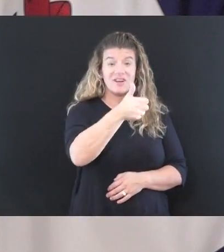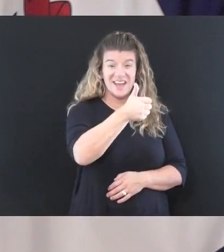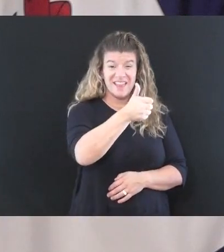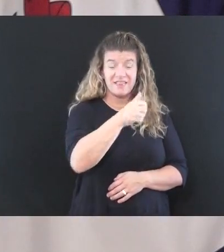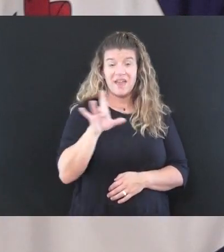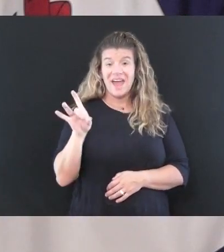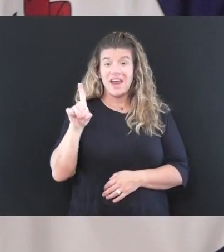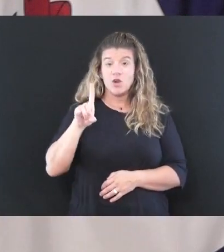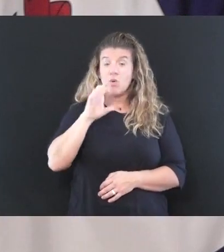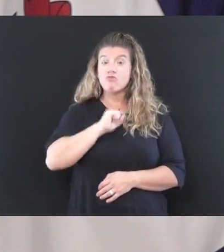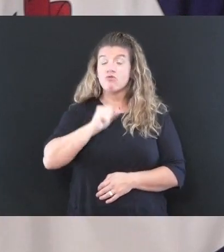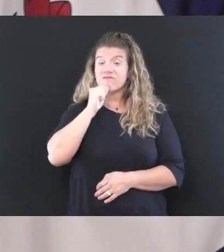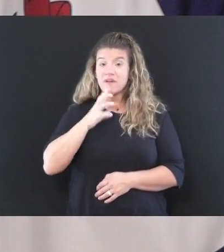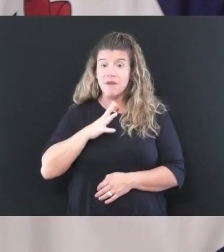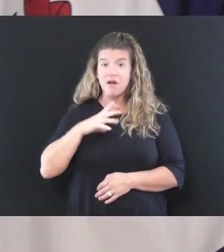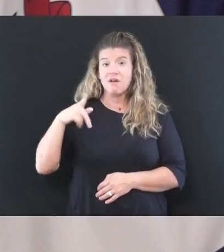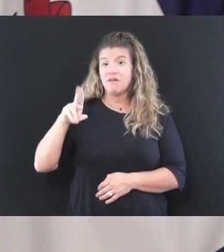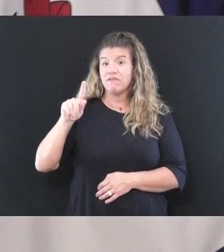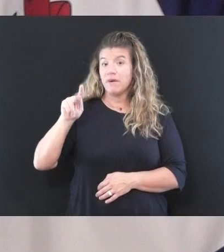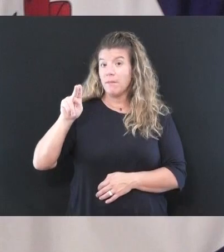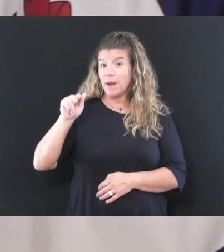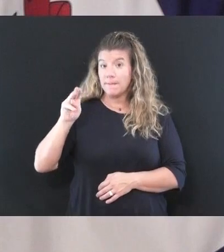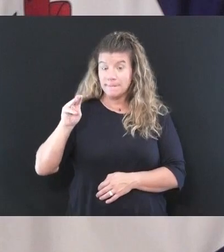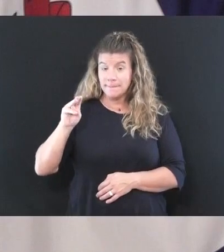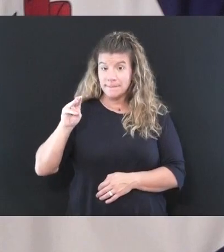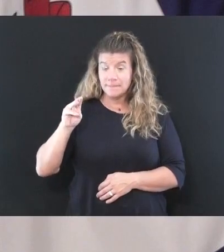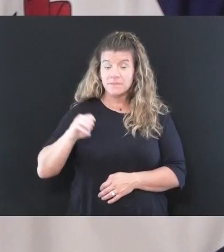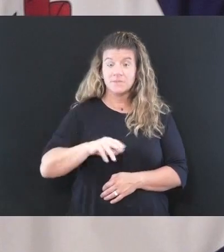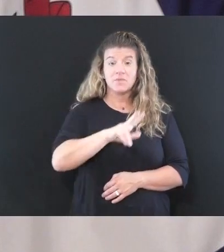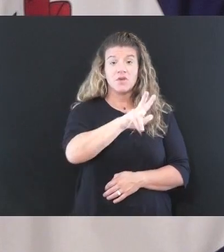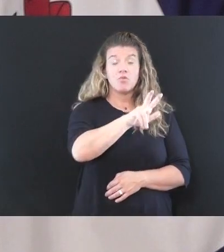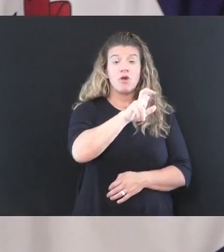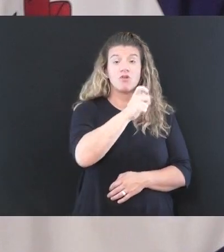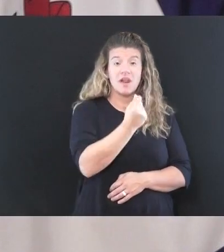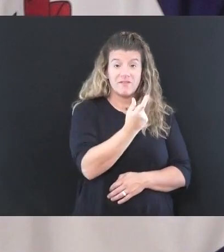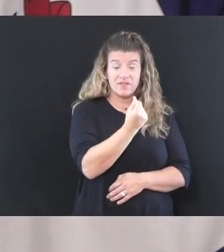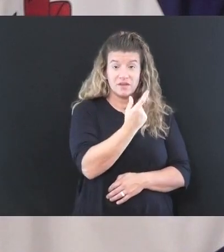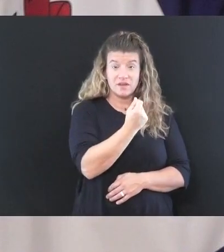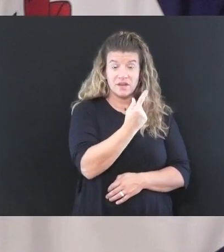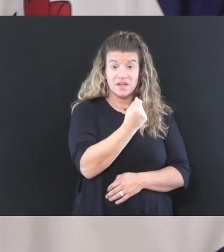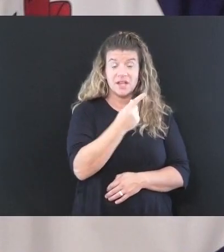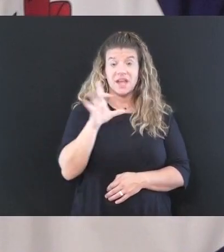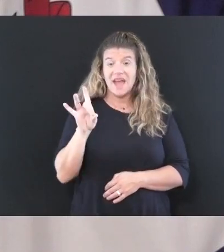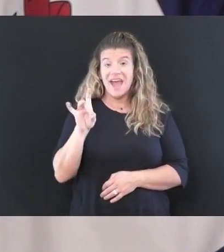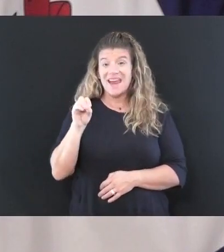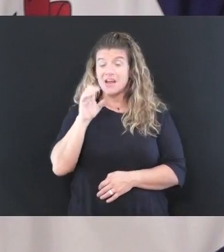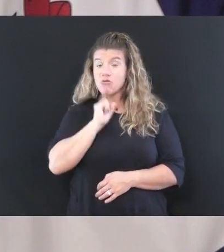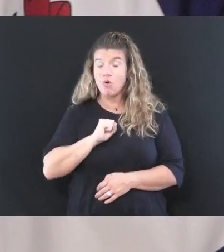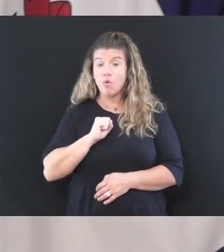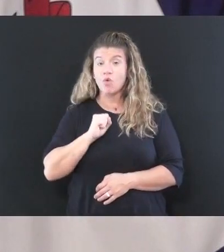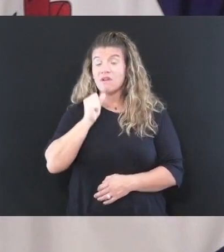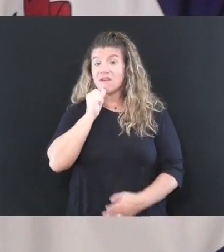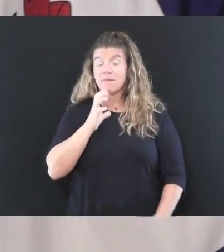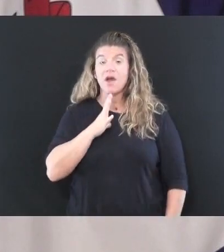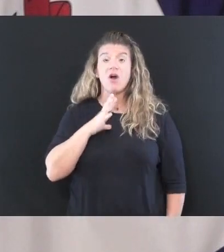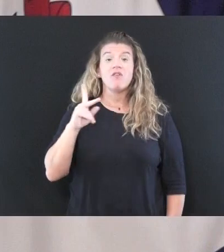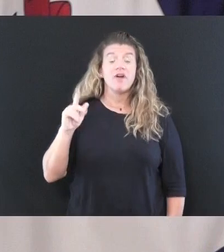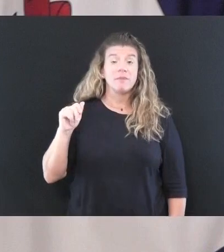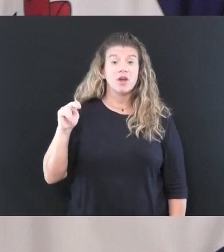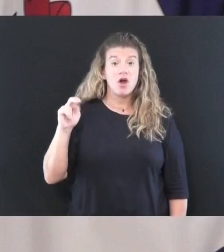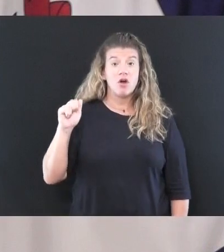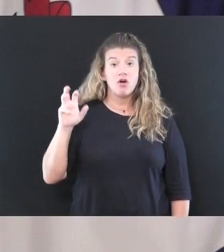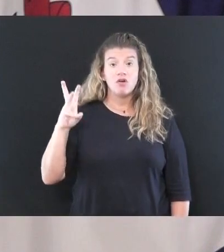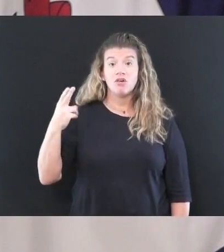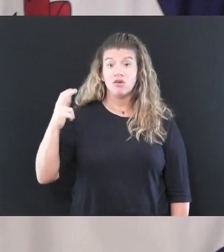an 81-year-old female from Putnam County. Our 311th death, an 80-year-old female from Kanawha